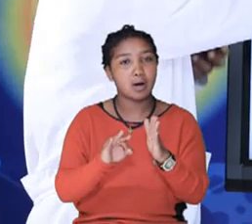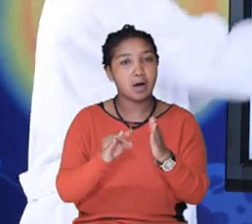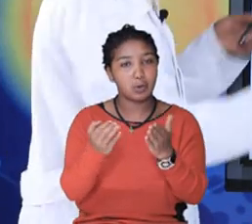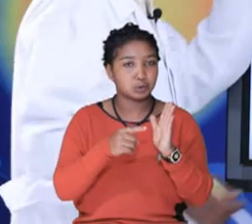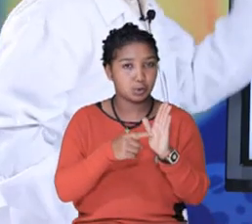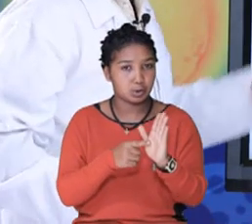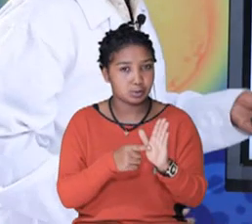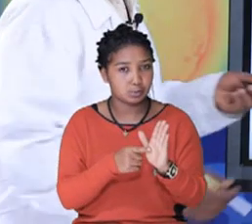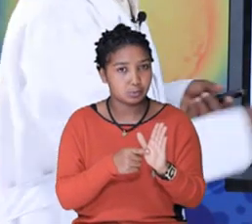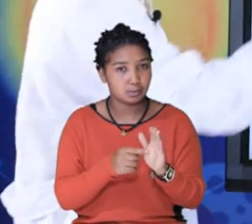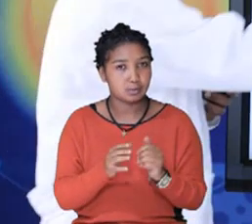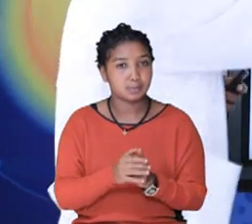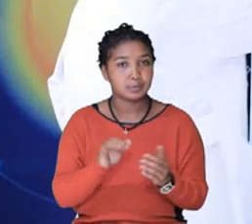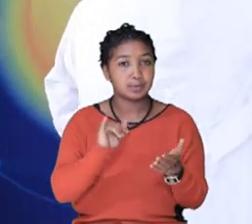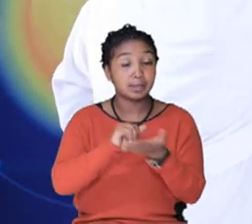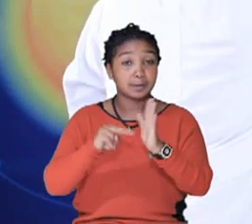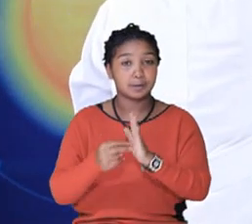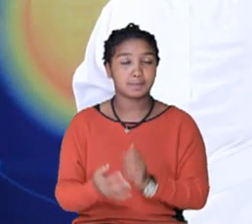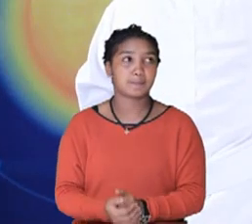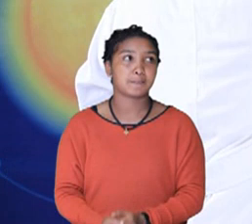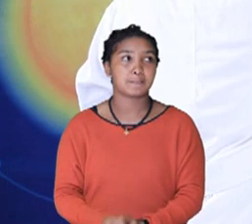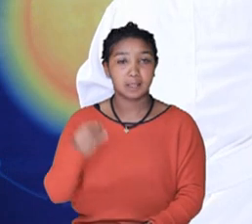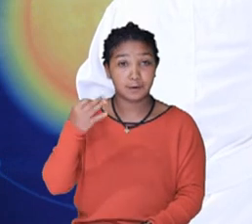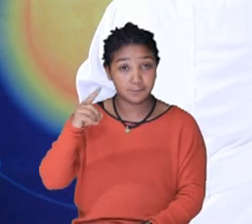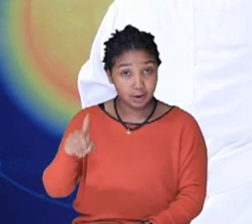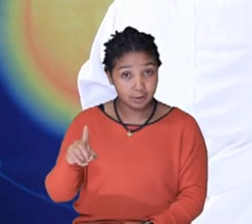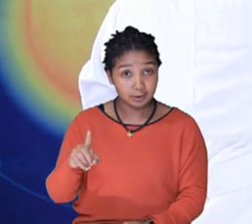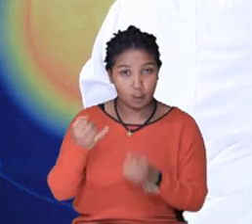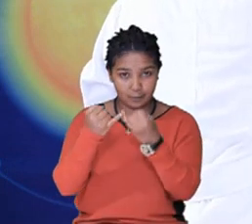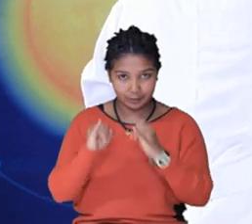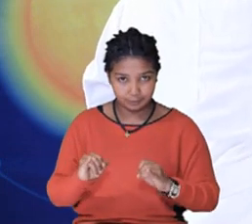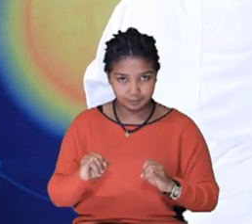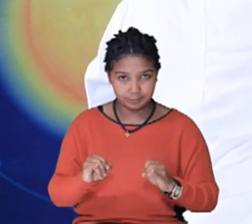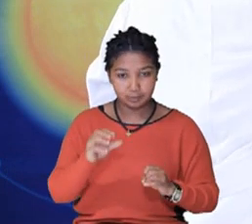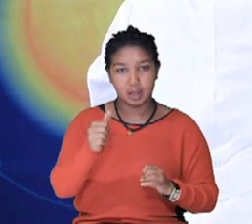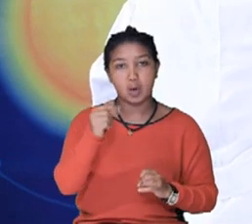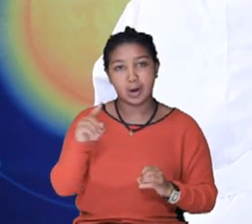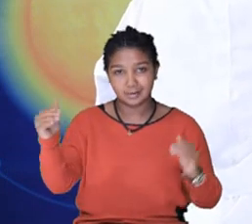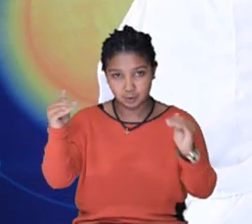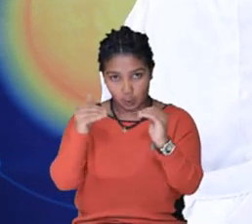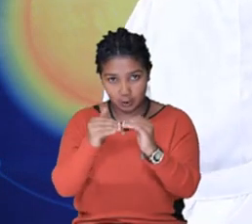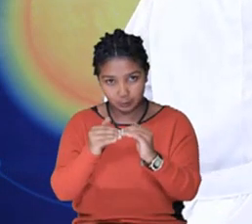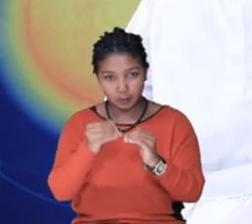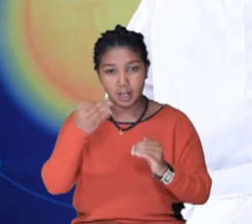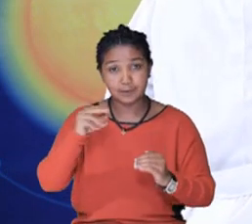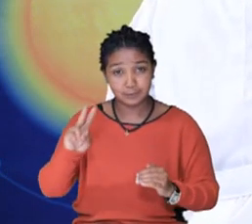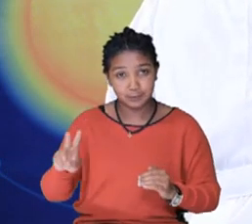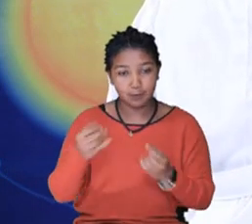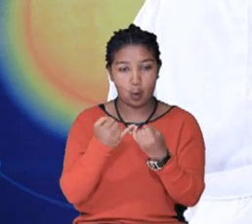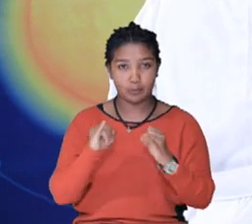am going to show you. That means F1 over A1 equals to